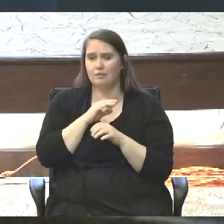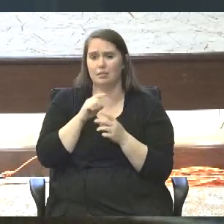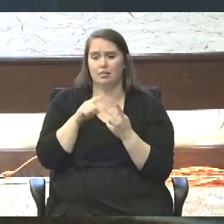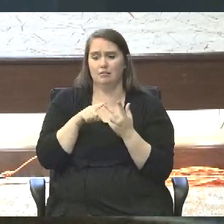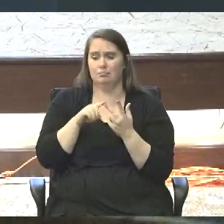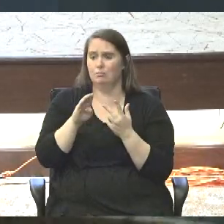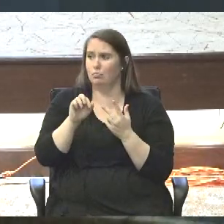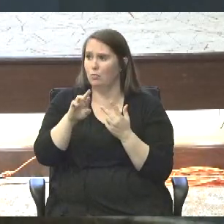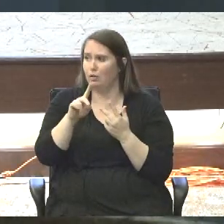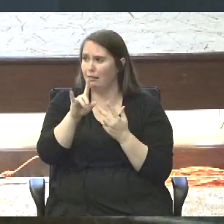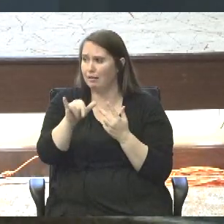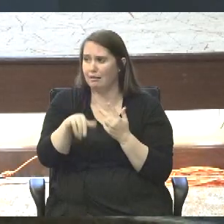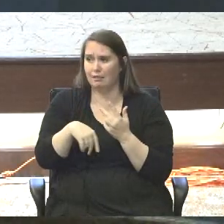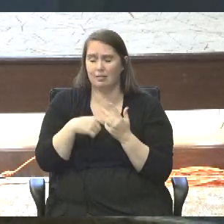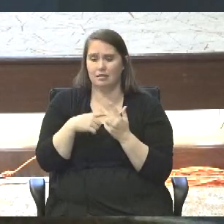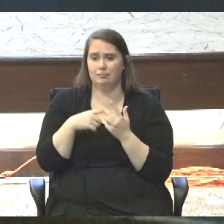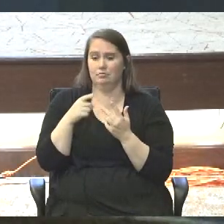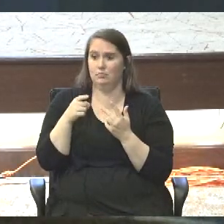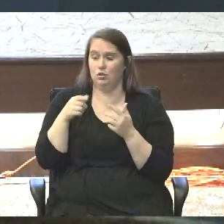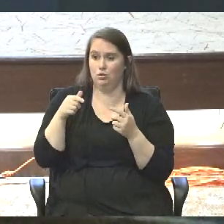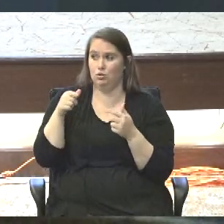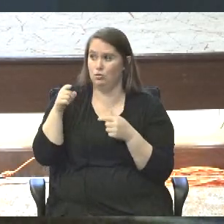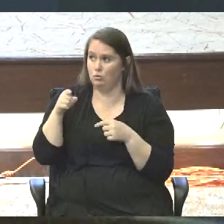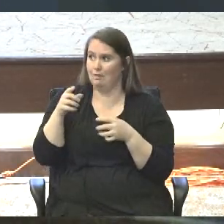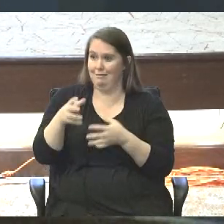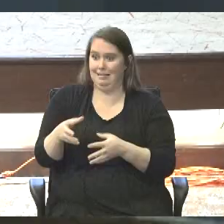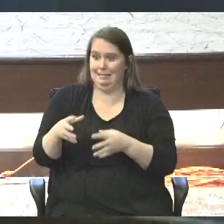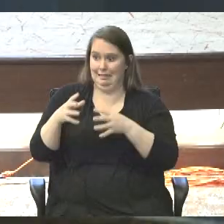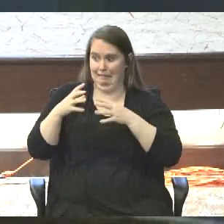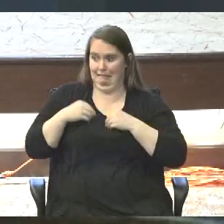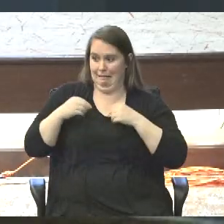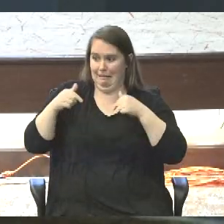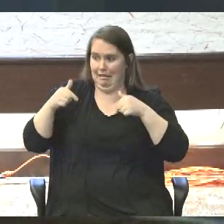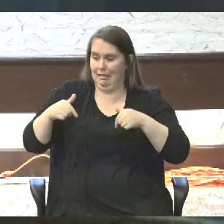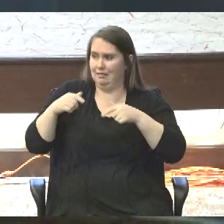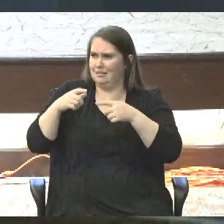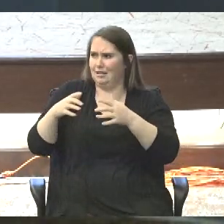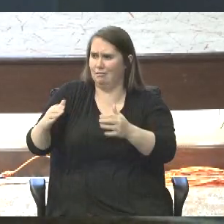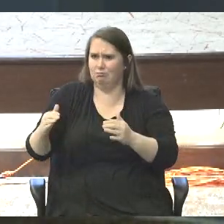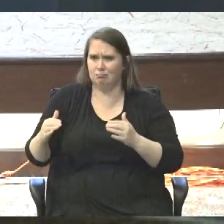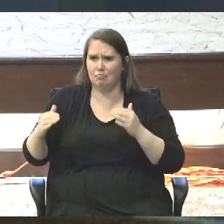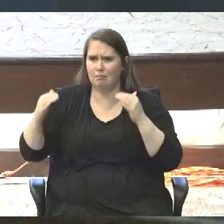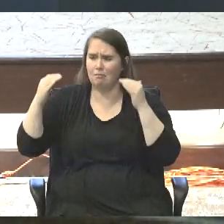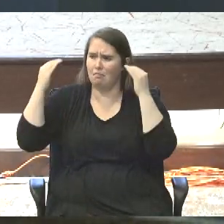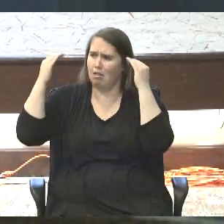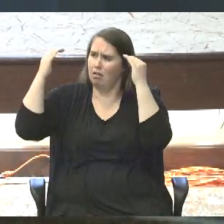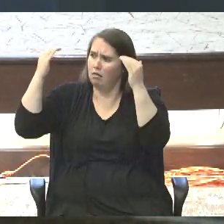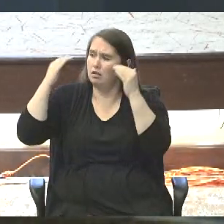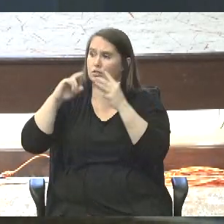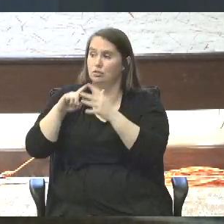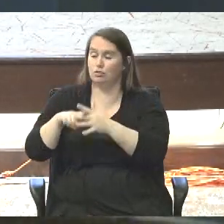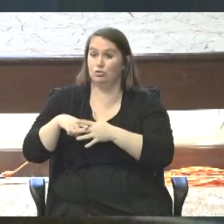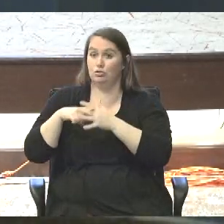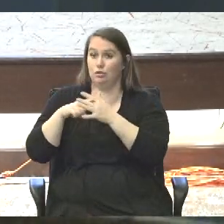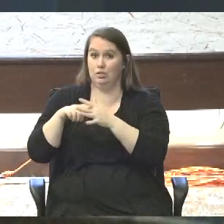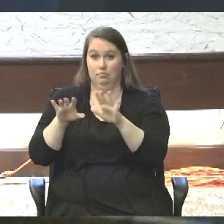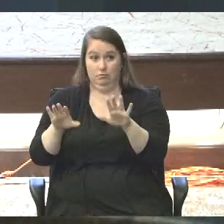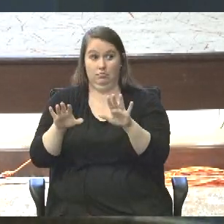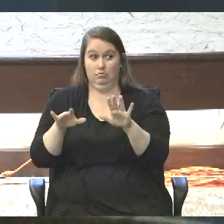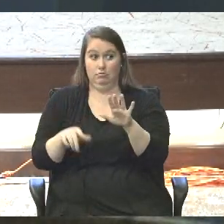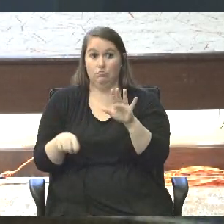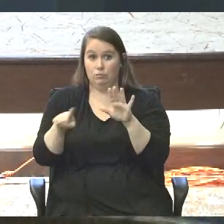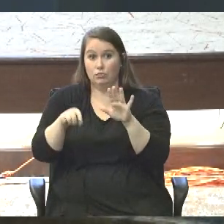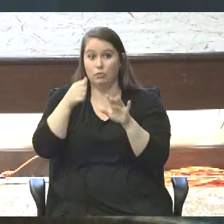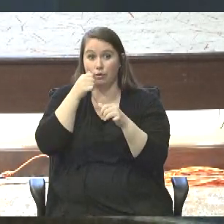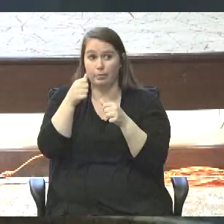taken this, and like you said a while ago, you have gone above and beyond. It started off, guys, if y'all remember,